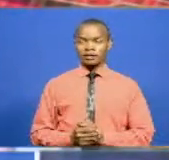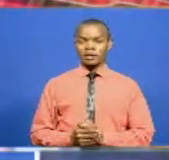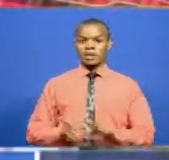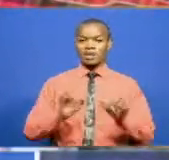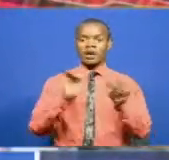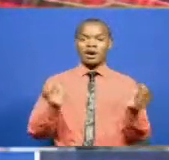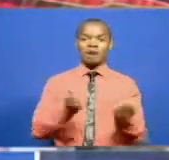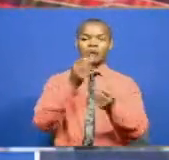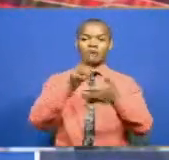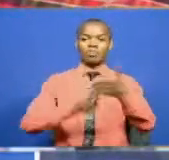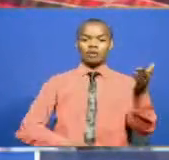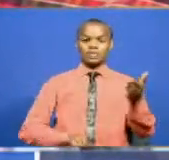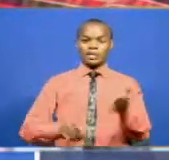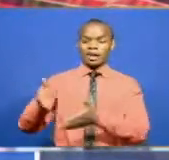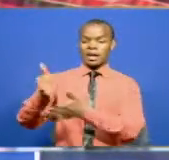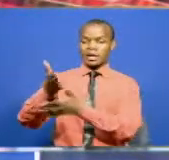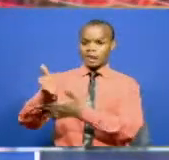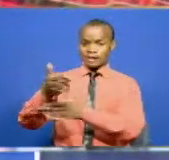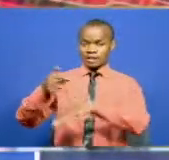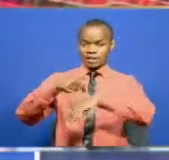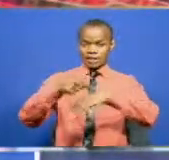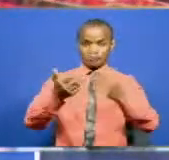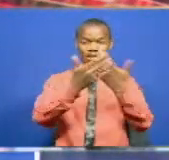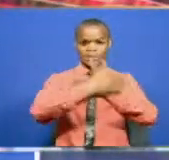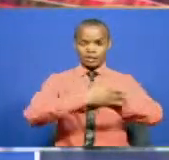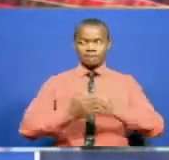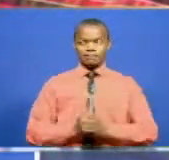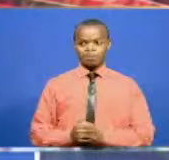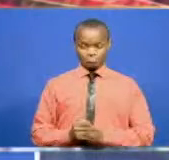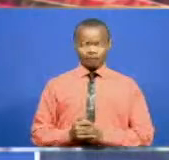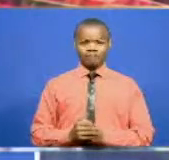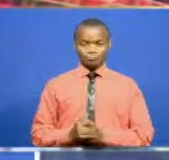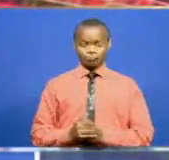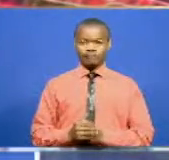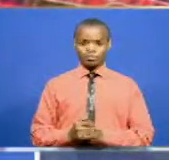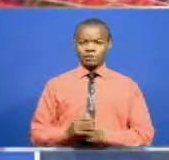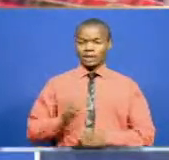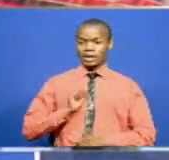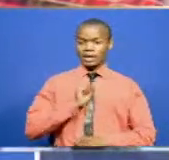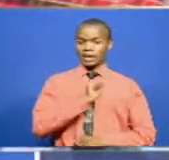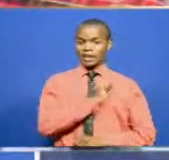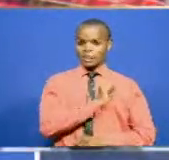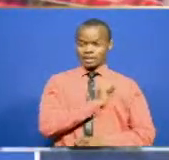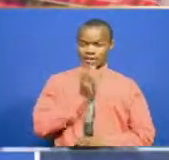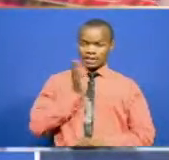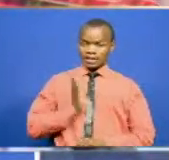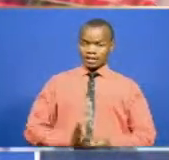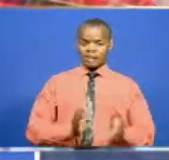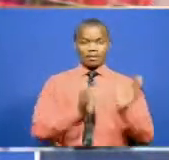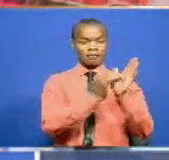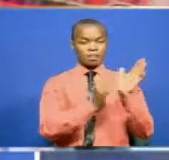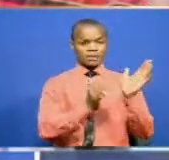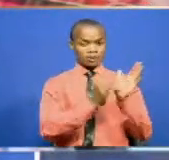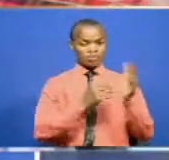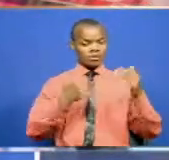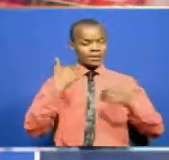night is that he developed complications